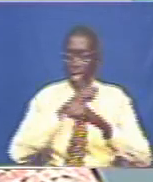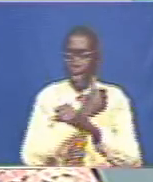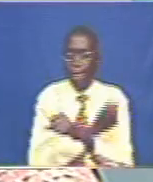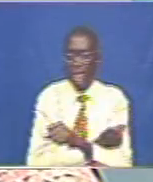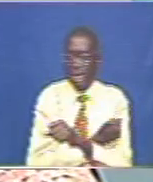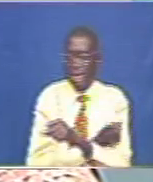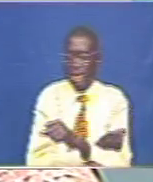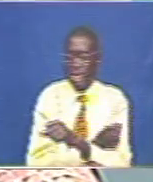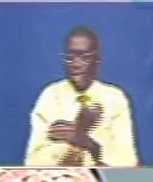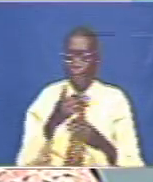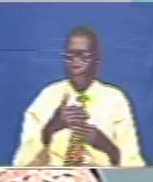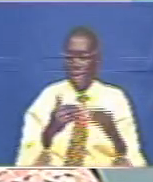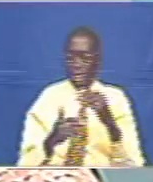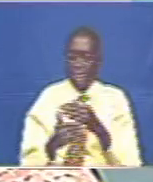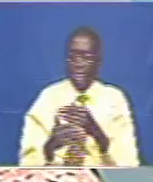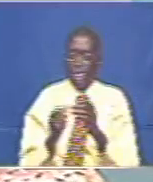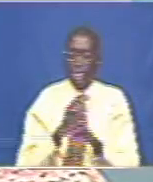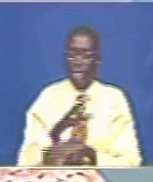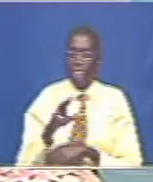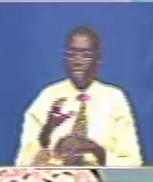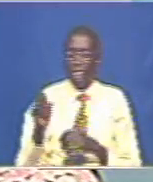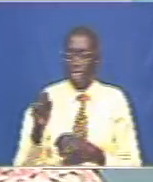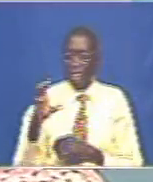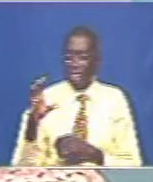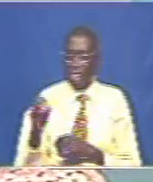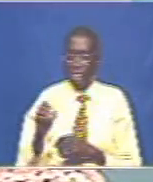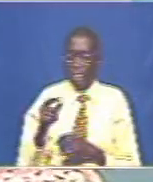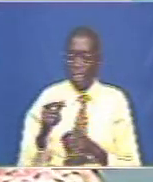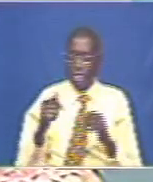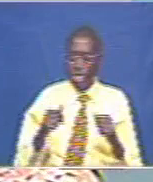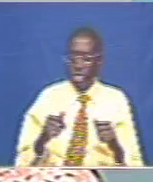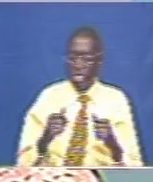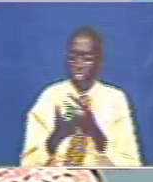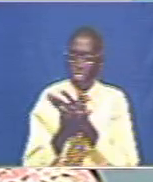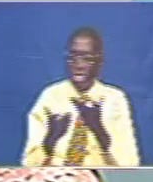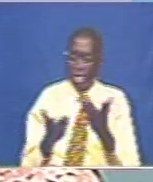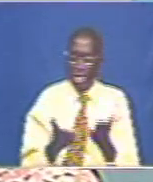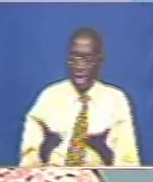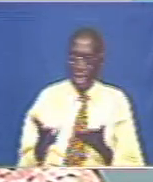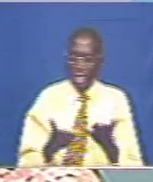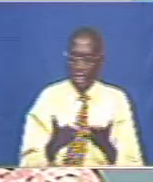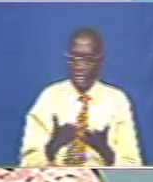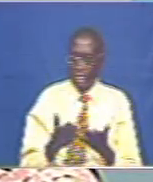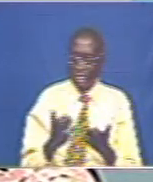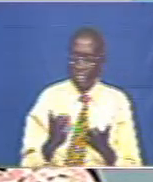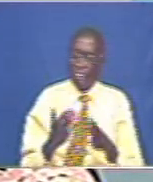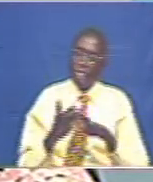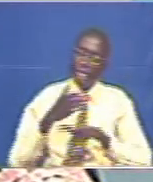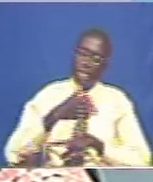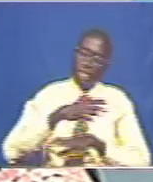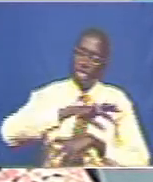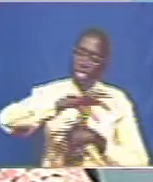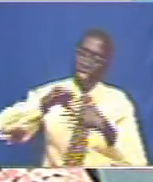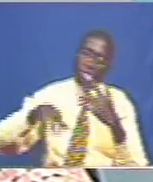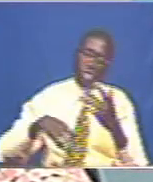technical advice to our circles, we are telling them, can you make sure that you have products and services that are cutting across all those needs